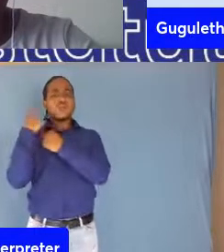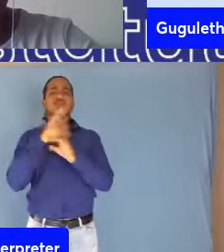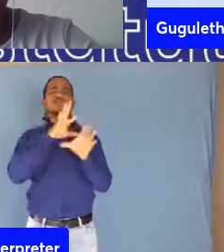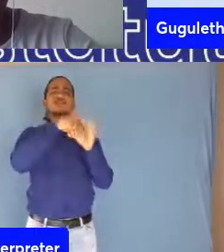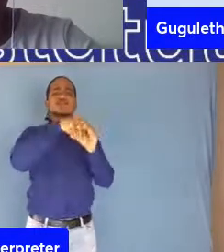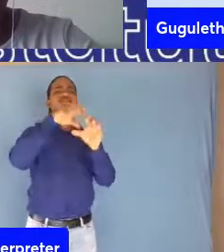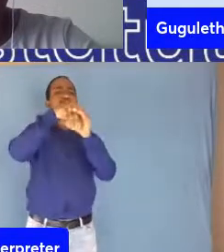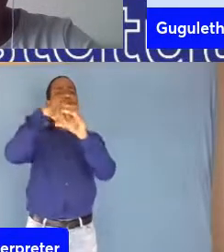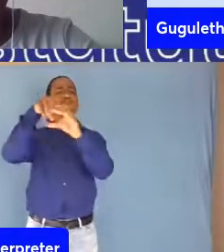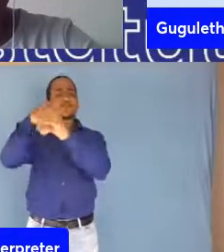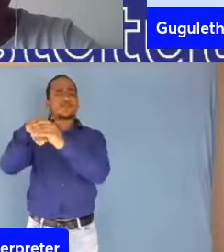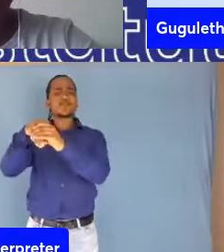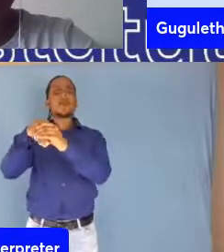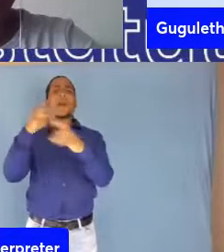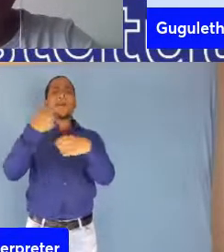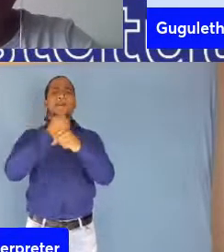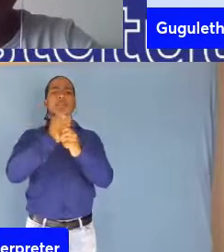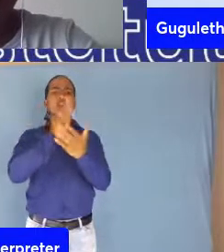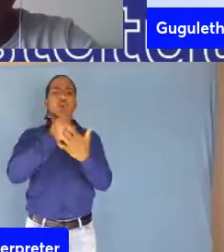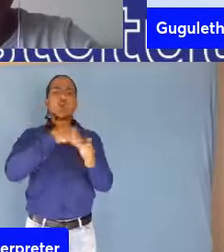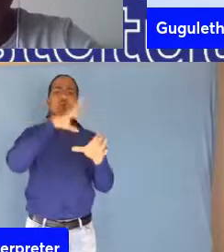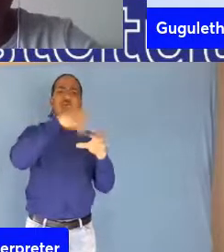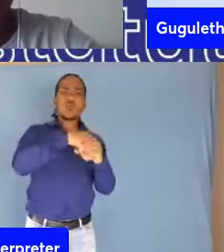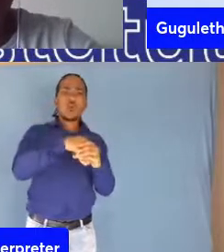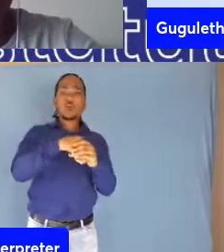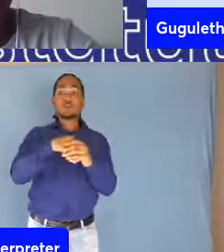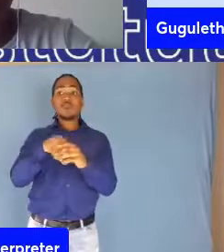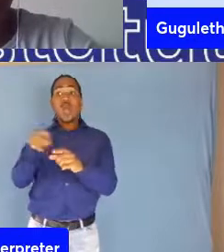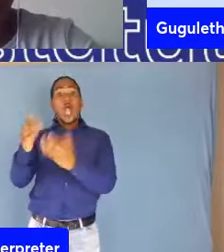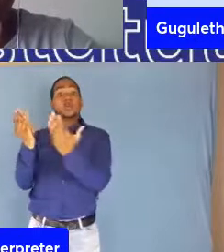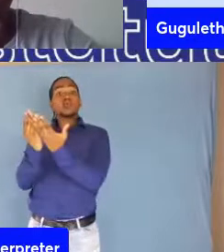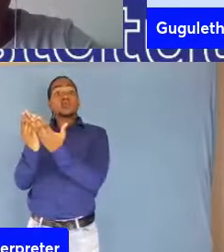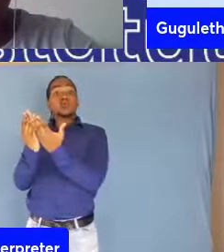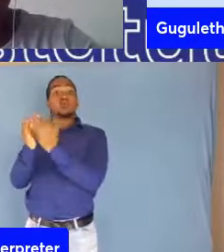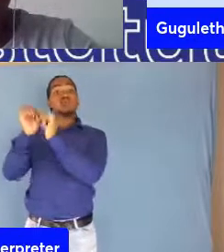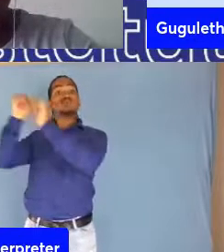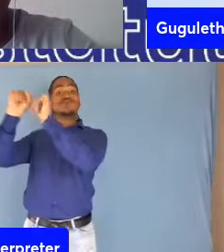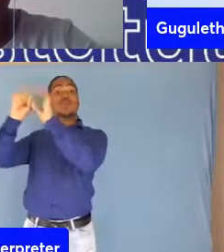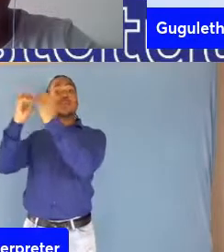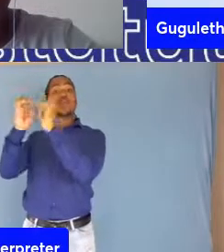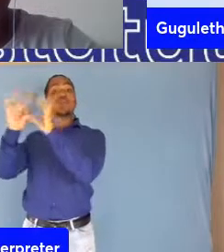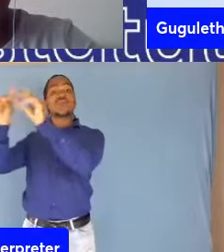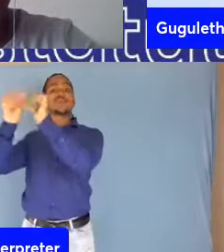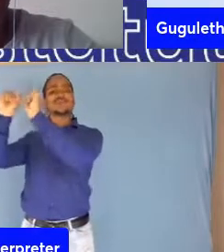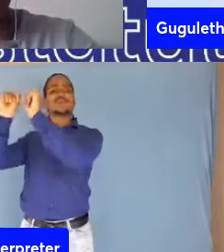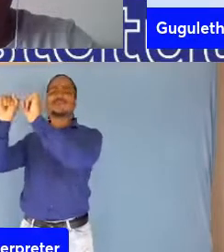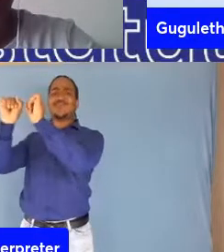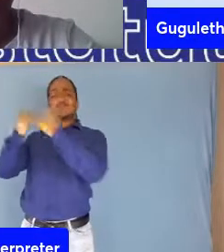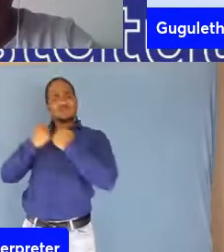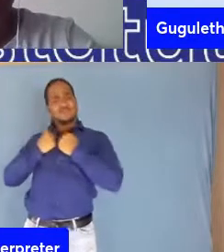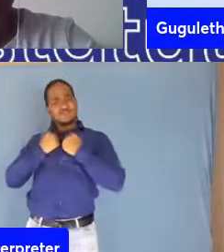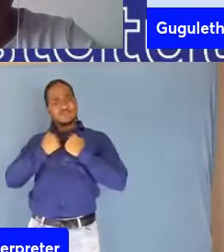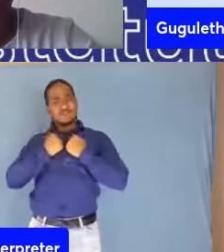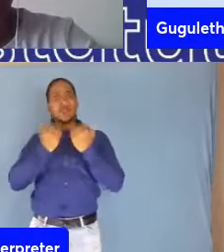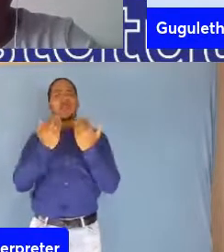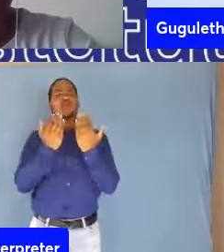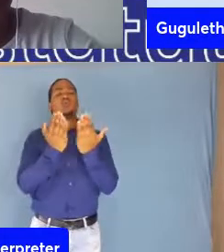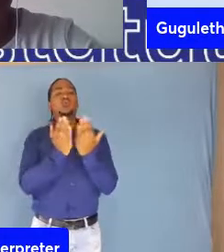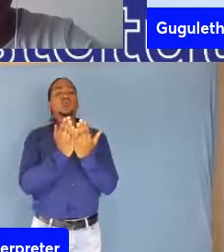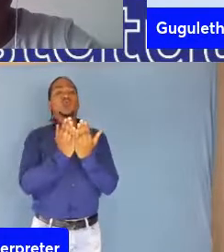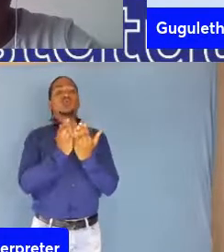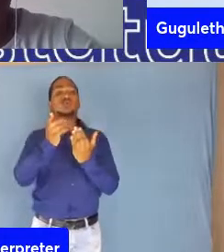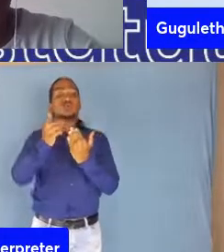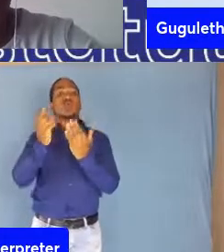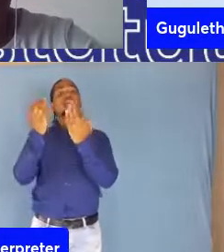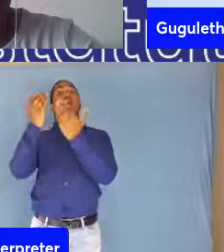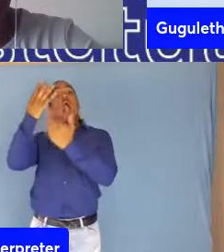our hands dirty. It's our school. It's not the Department of Education school. It's our school that is administered by government,